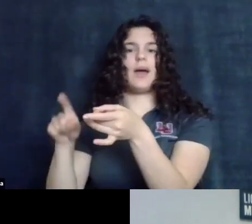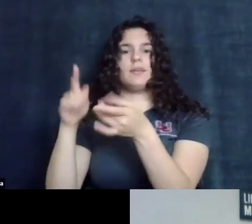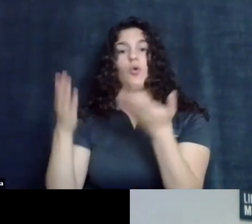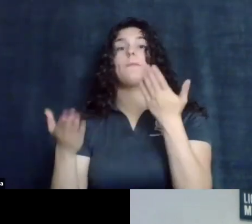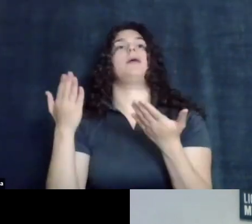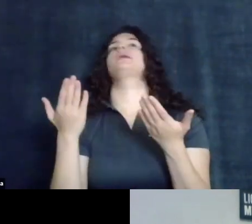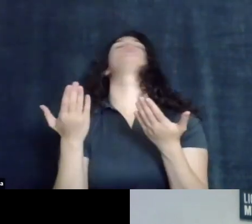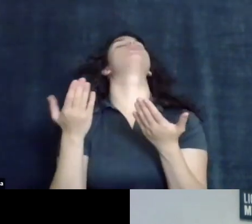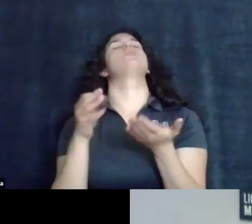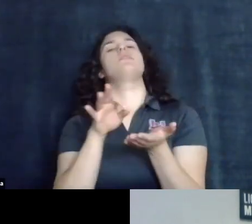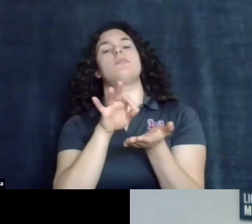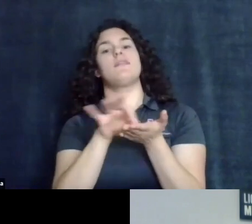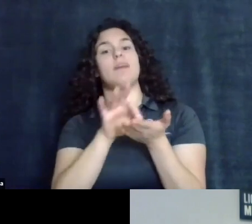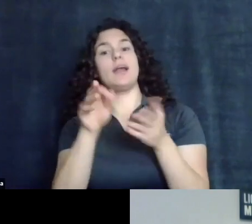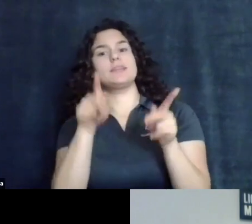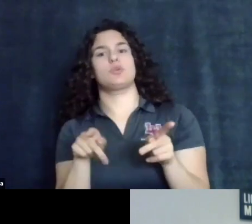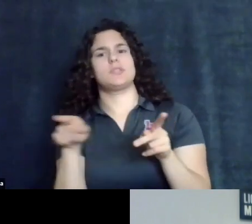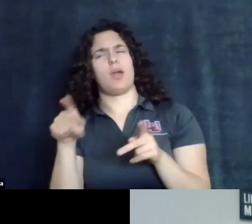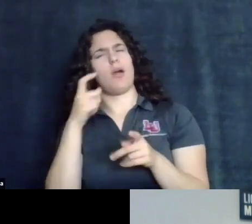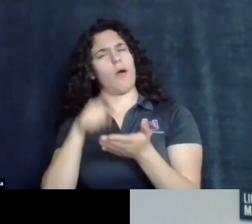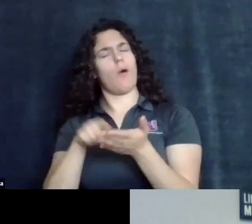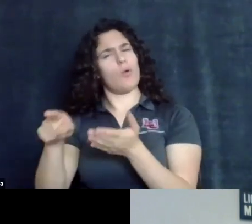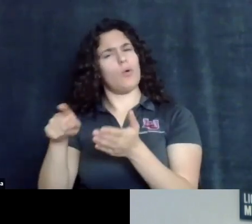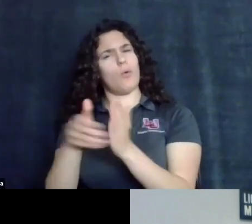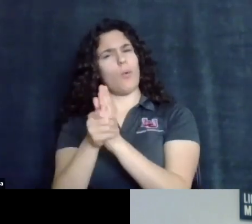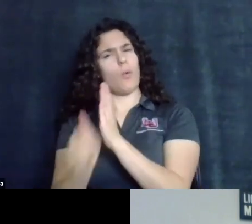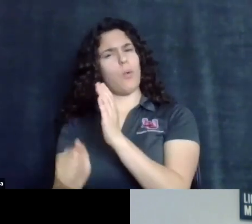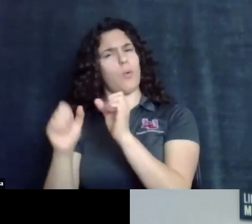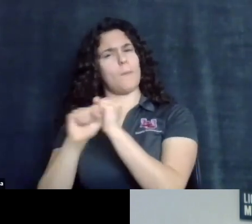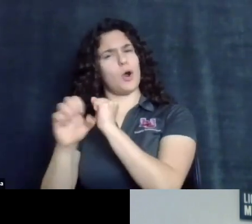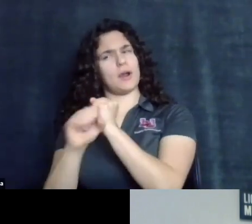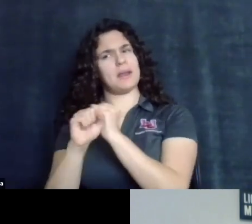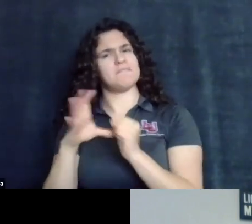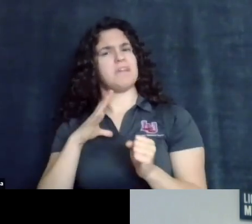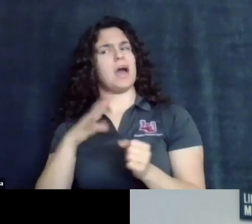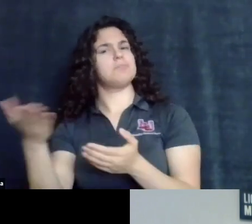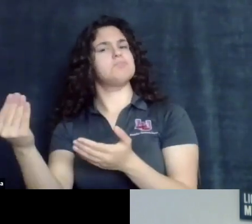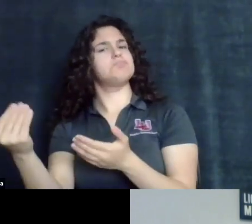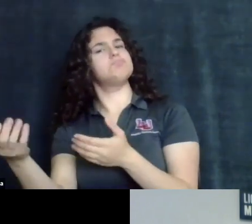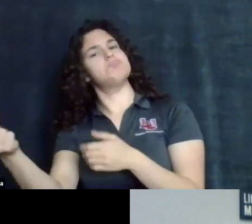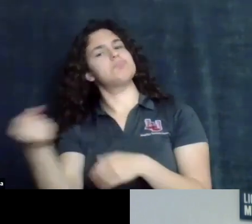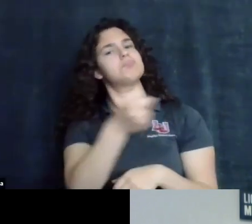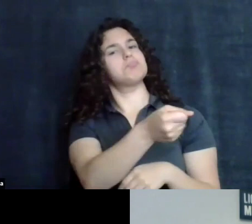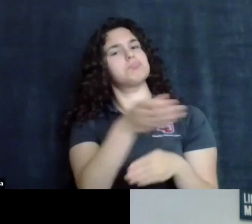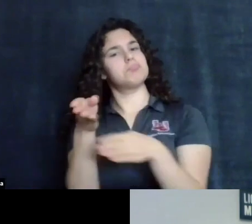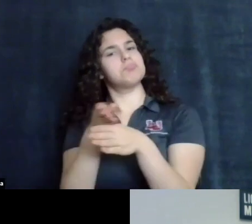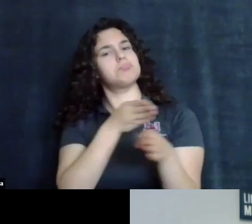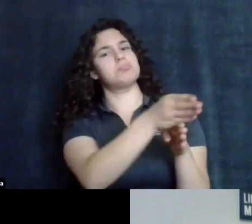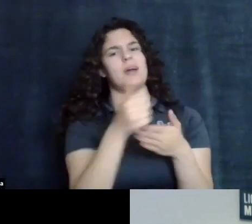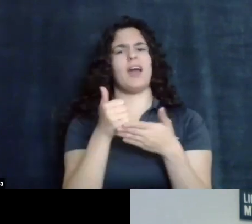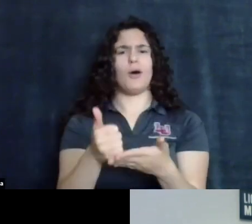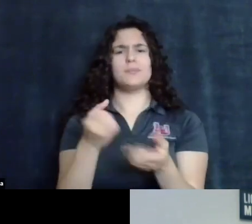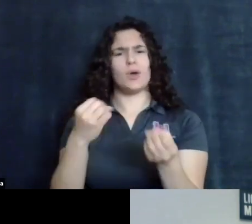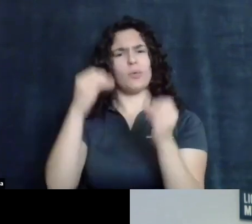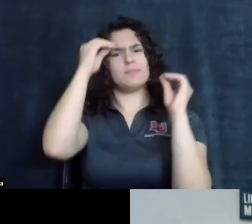this guy is very good in marketing. This might be a good so there's a lot of bond-homing among the different